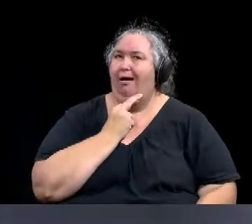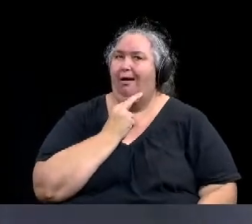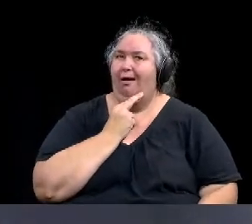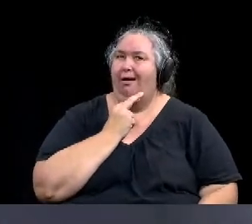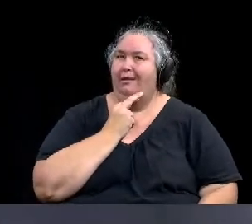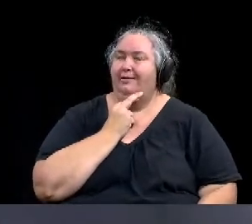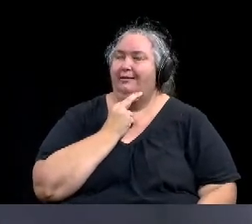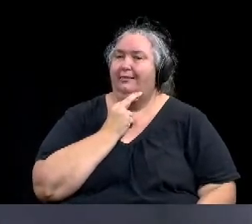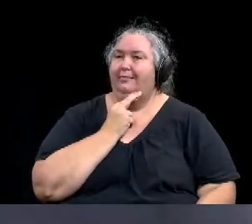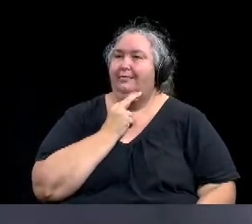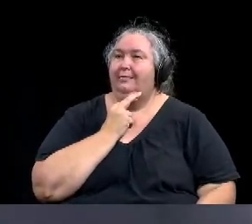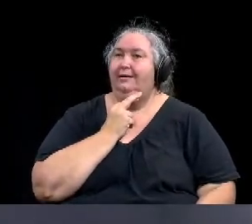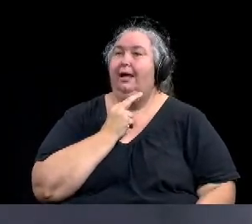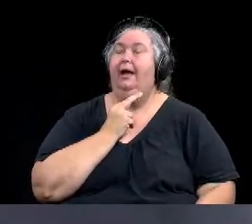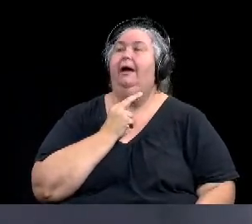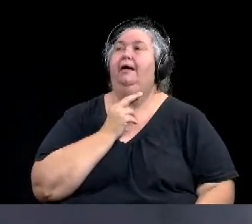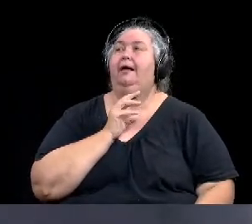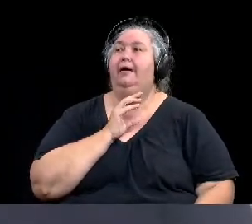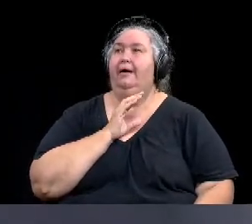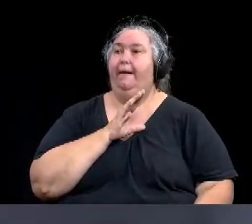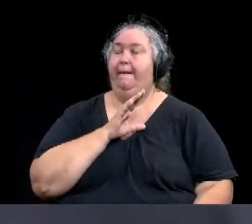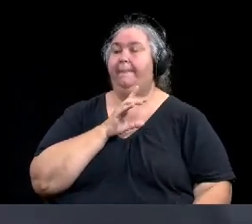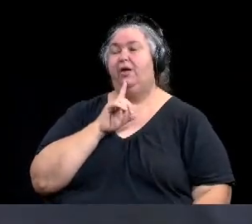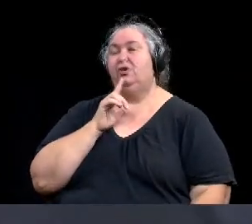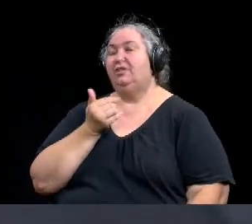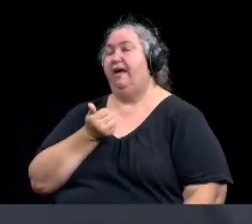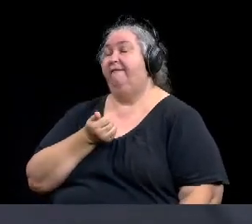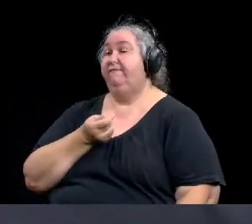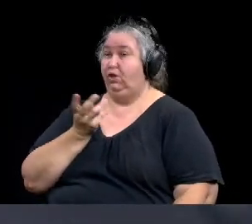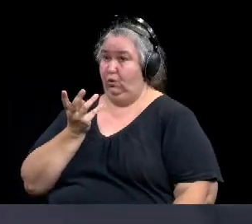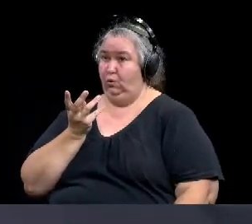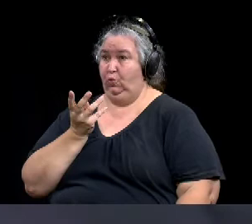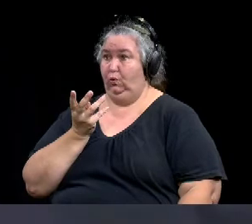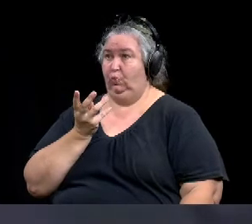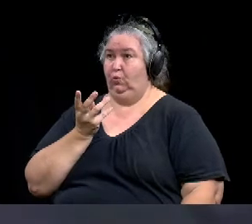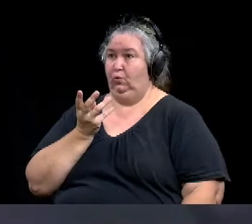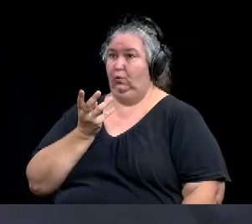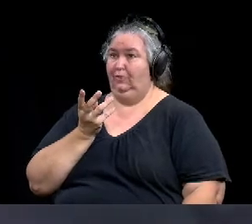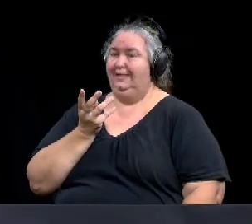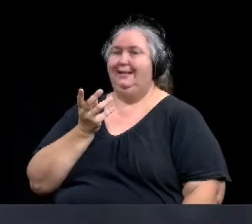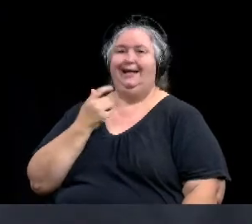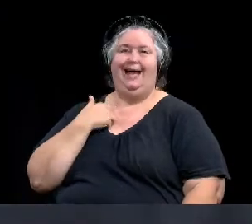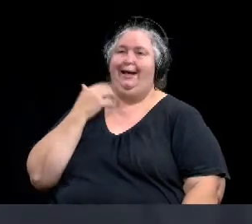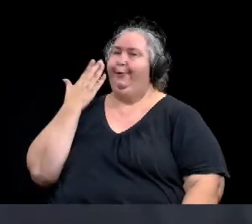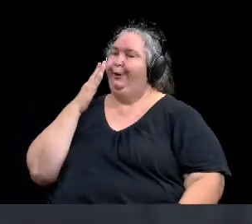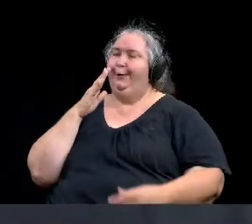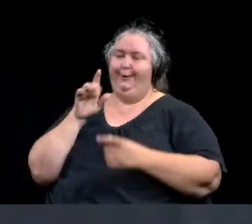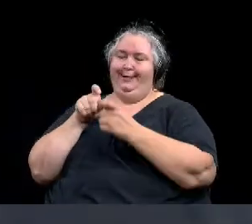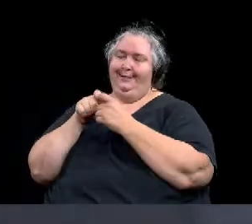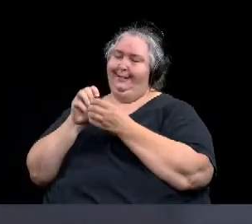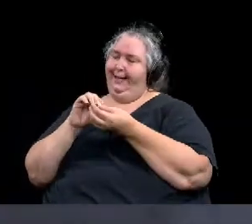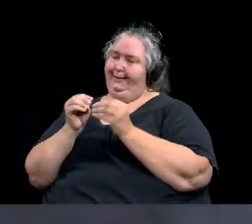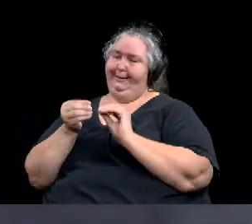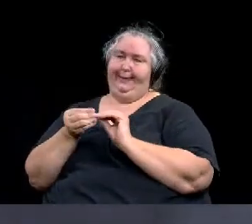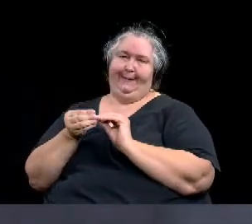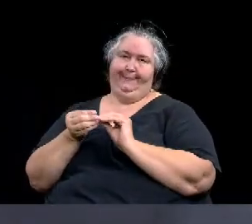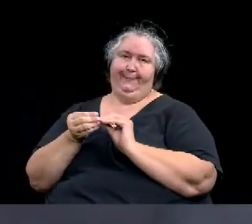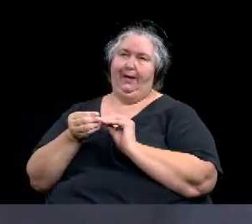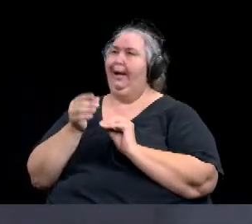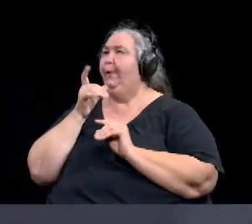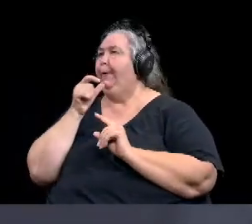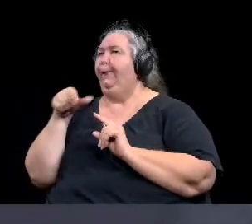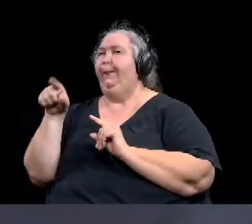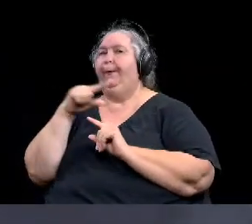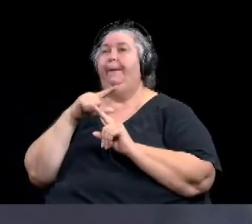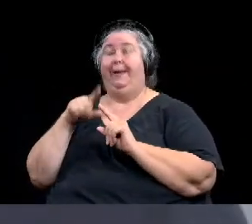open. There's a handful, and I don't know the exact number, but I know it's a much